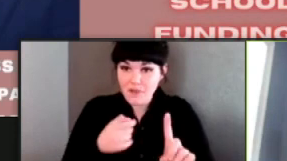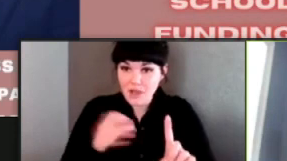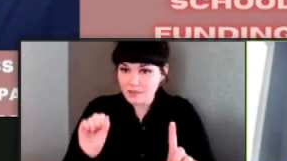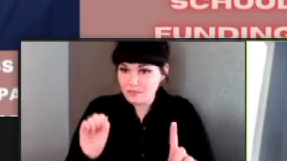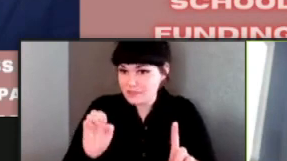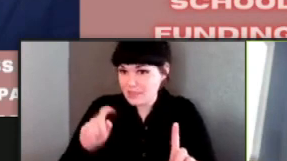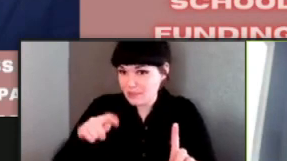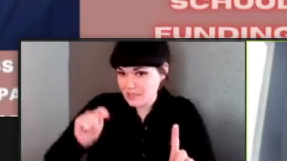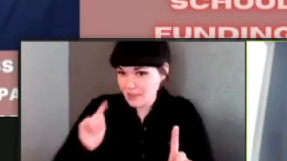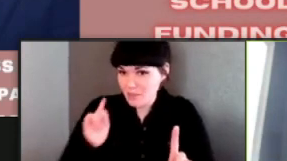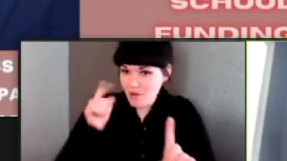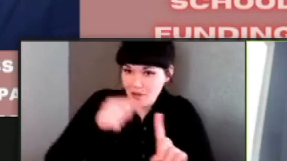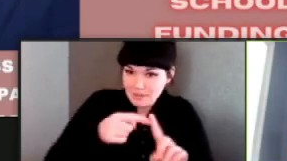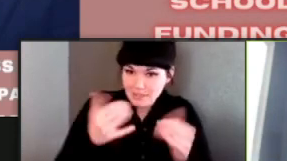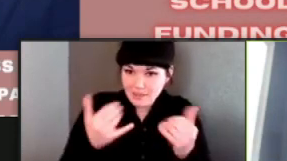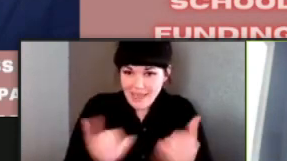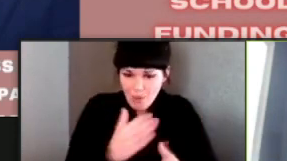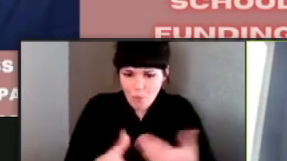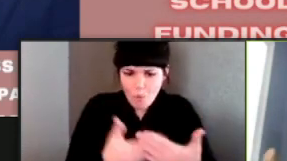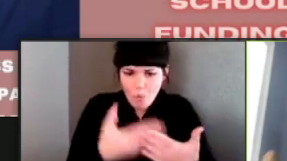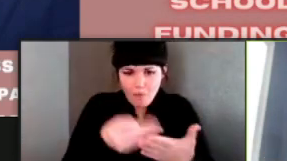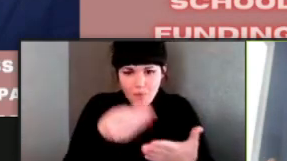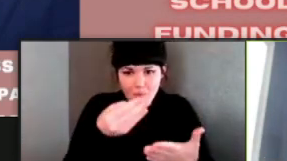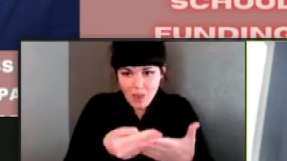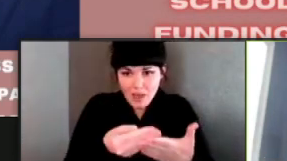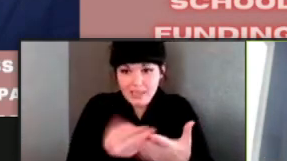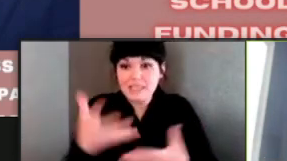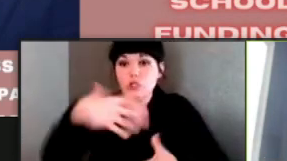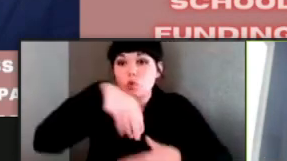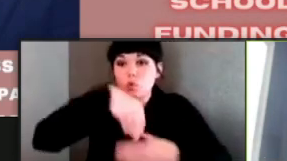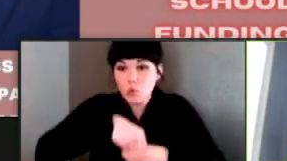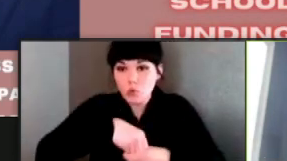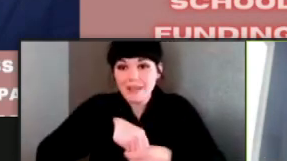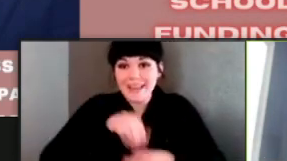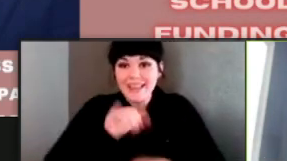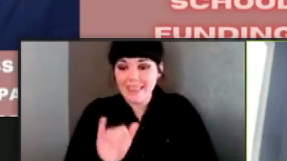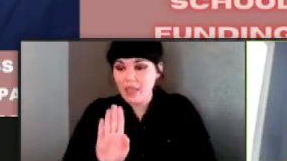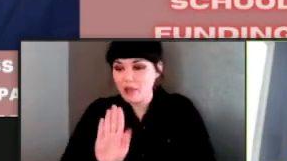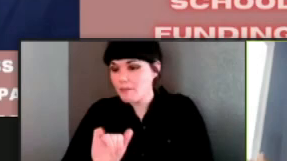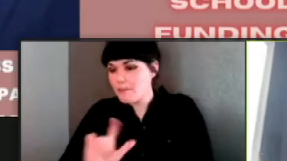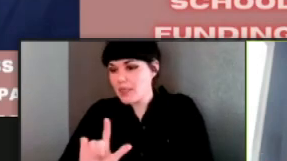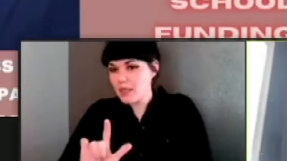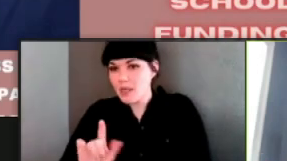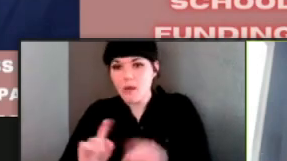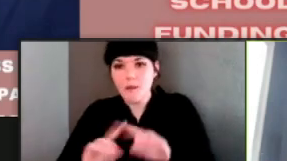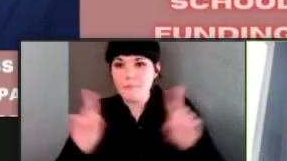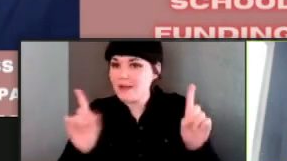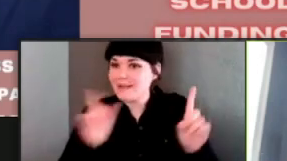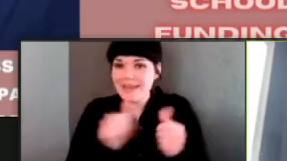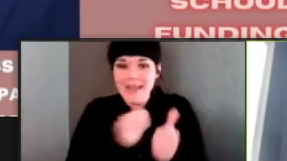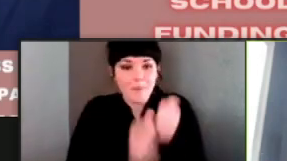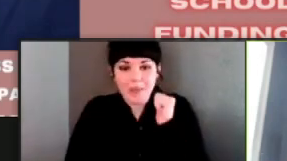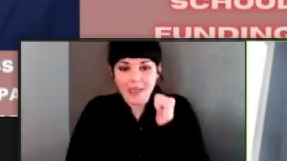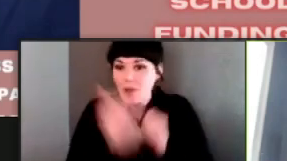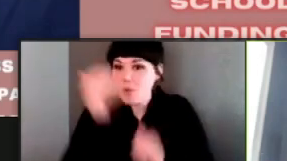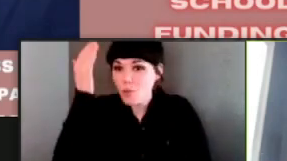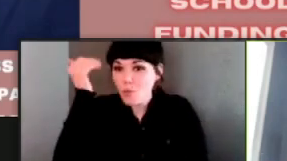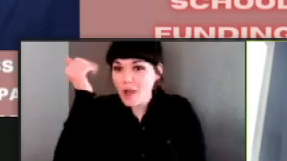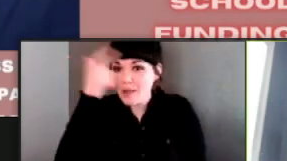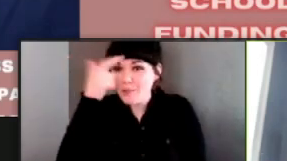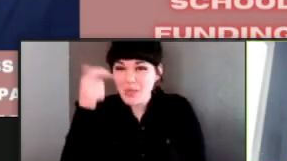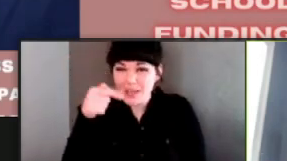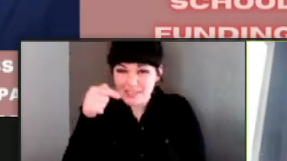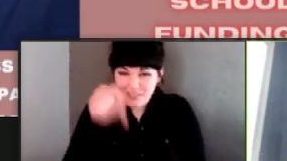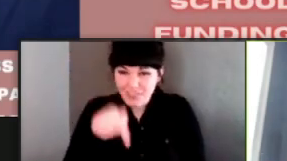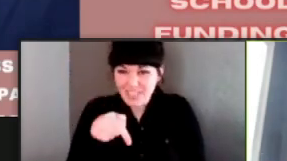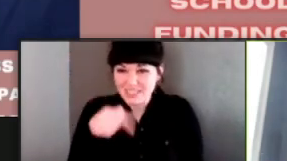also allocated or designated in the bill, but it's not moving because of this fight. So we need everybody, get